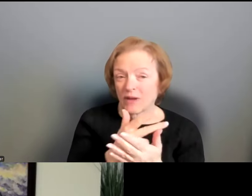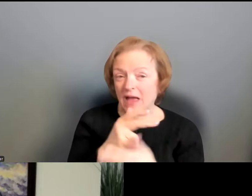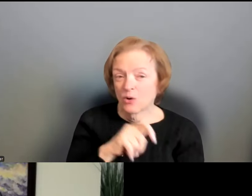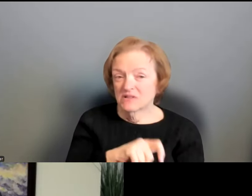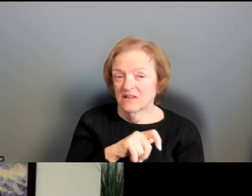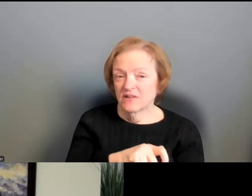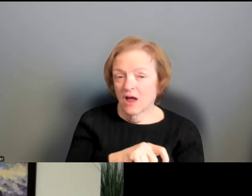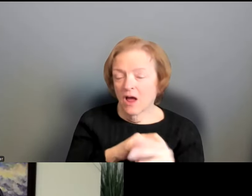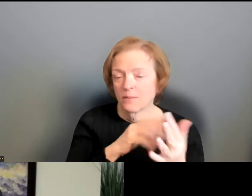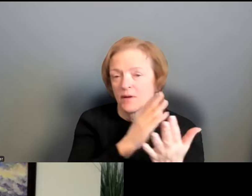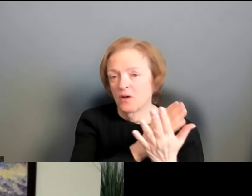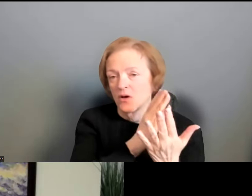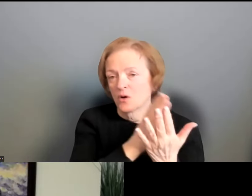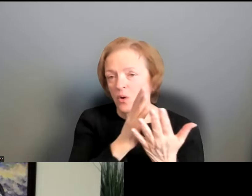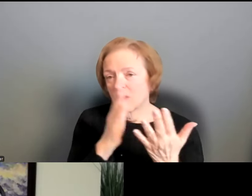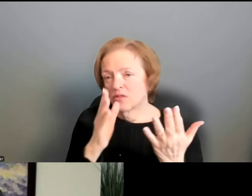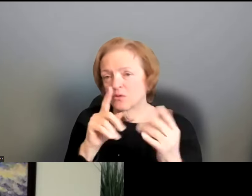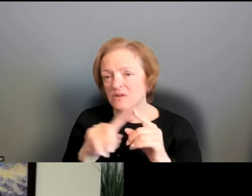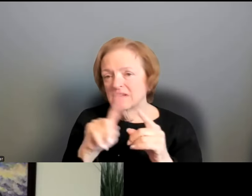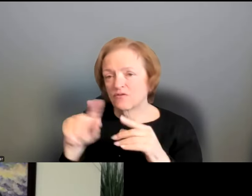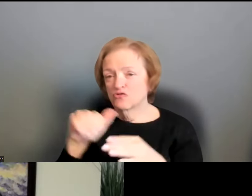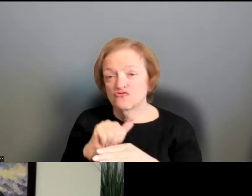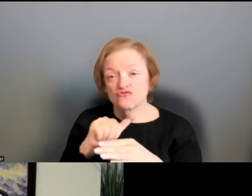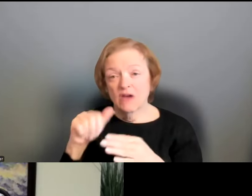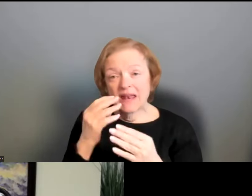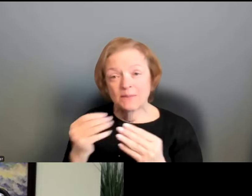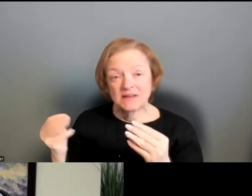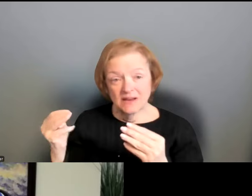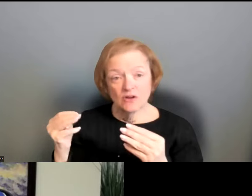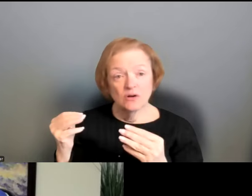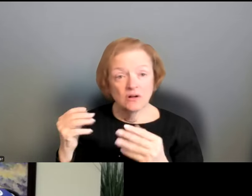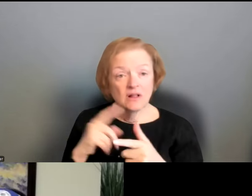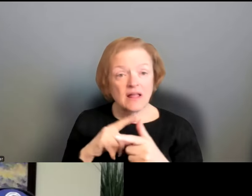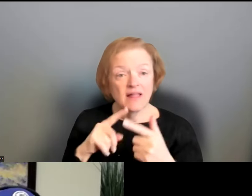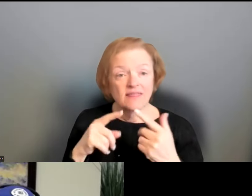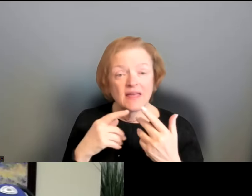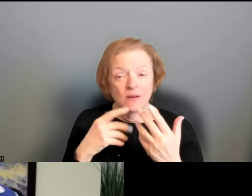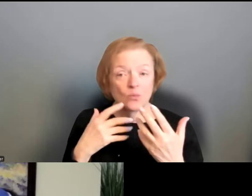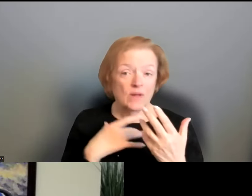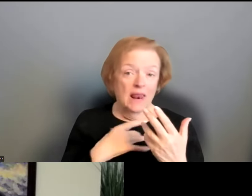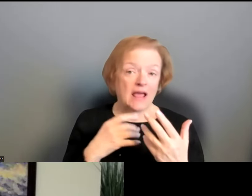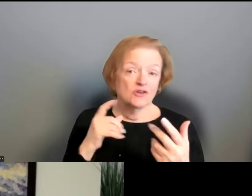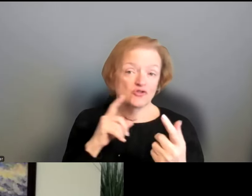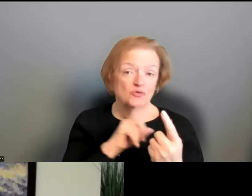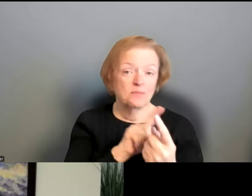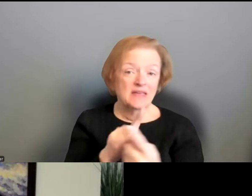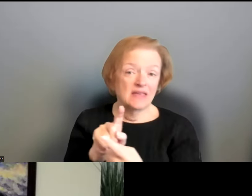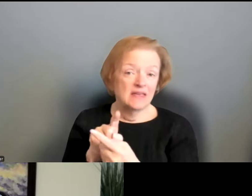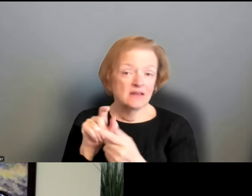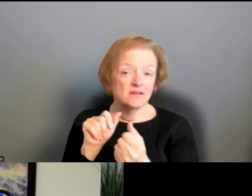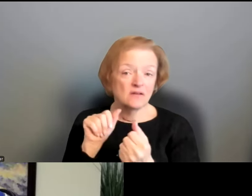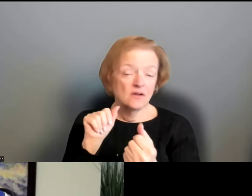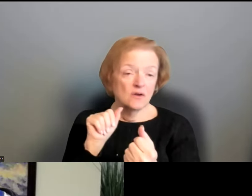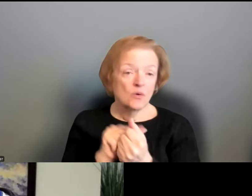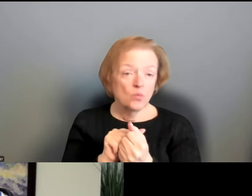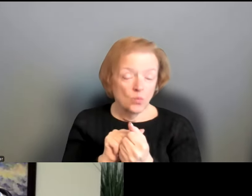looking through our training materials. And then, like I said, we like to meet with the teachers 2 to 3 times during KF Stride